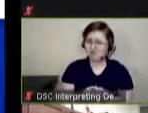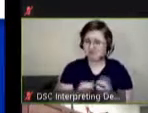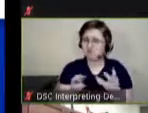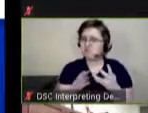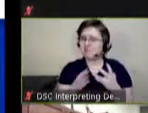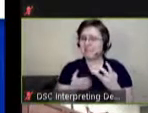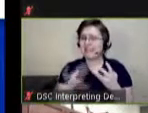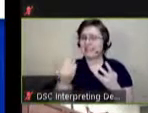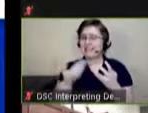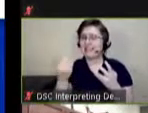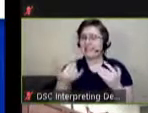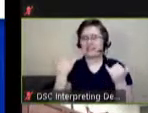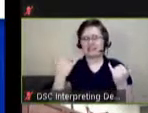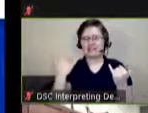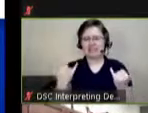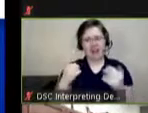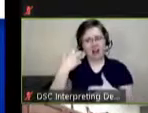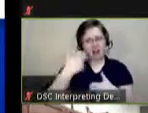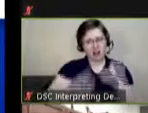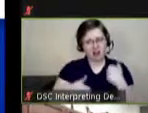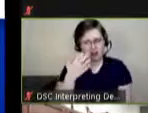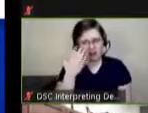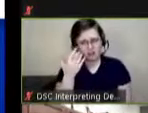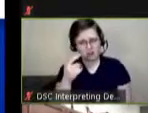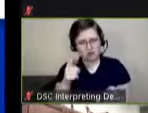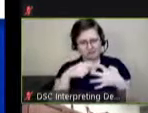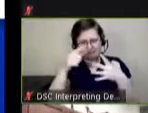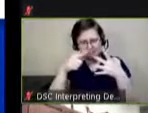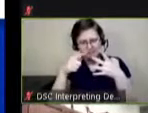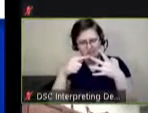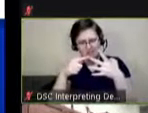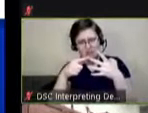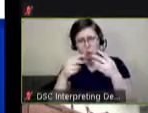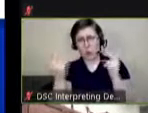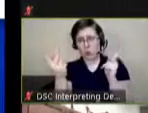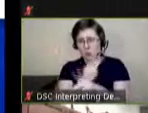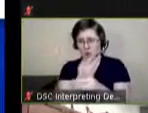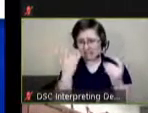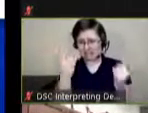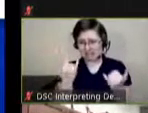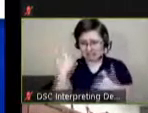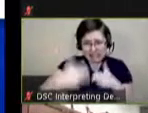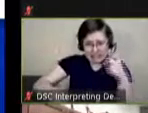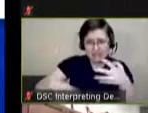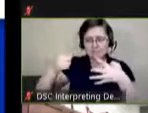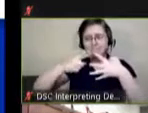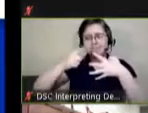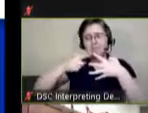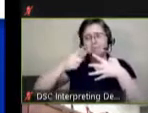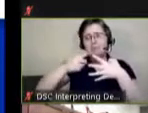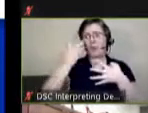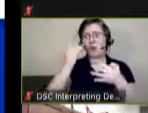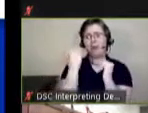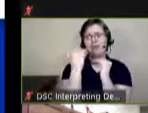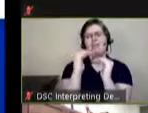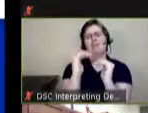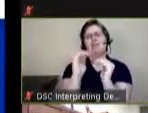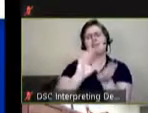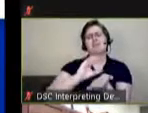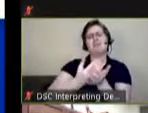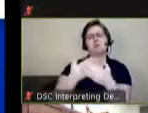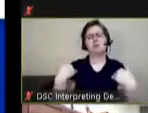easy. The hard part right now is when we get to phase two, but even harder is phase one because we do have limited supplies.